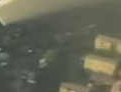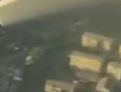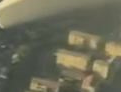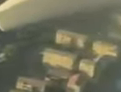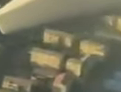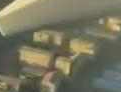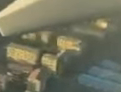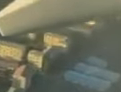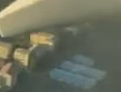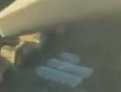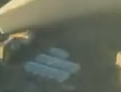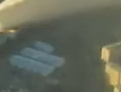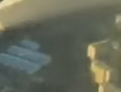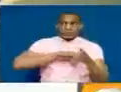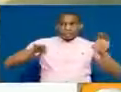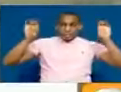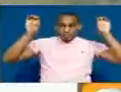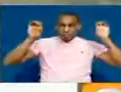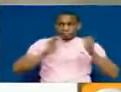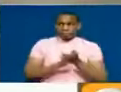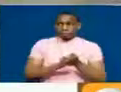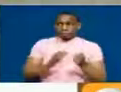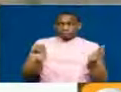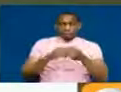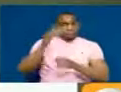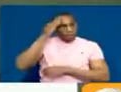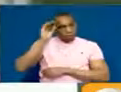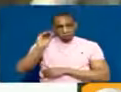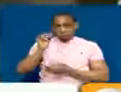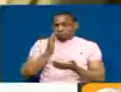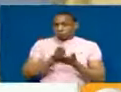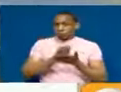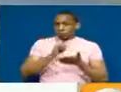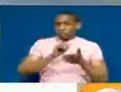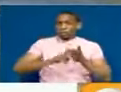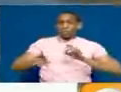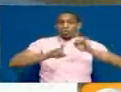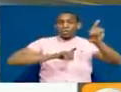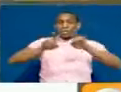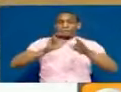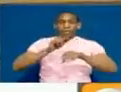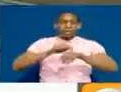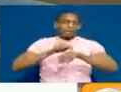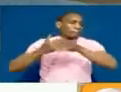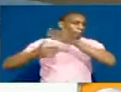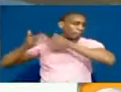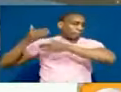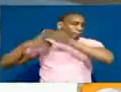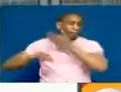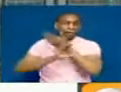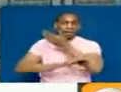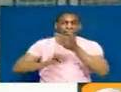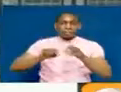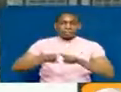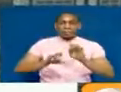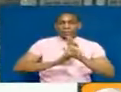As you land in Addis Ababa, Ethiopia, you may not realize that you're literally traveling back in time to a country